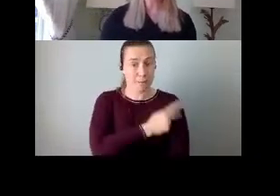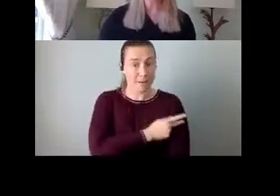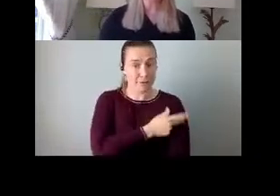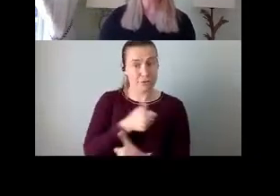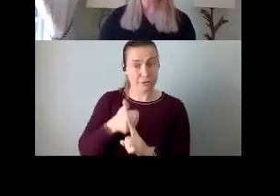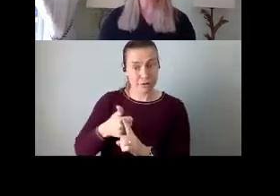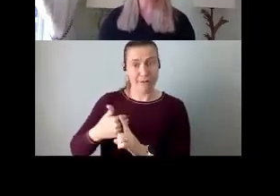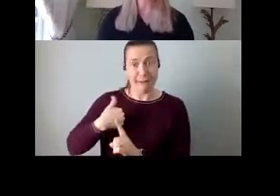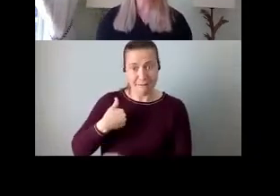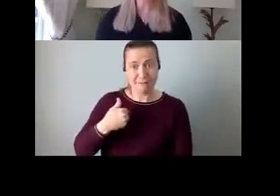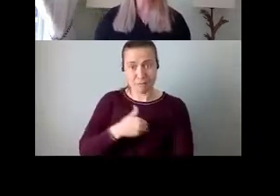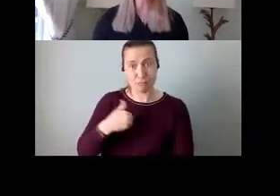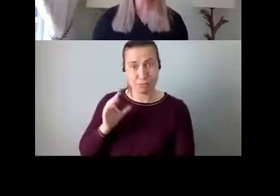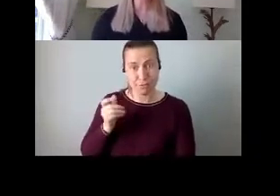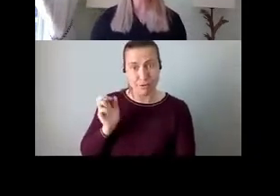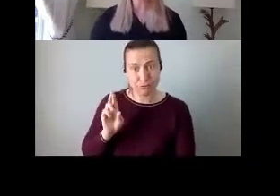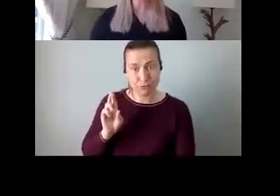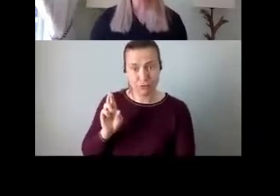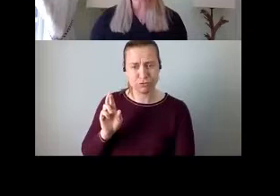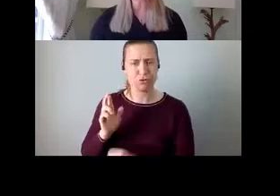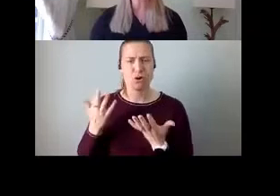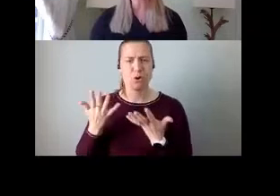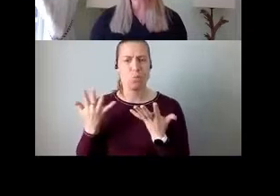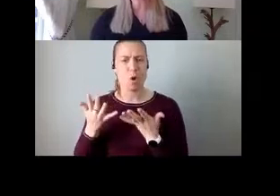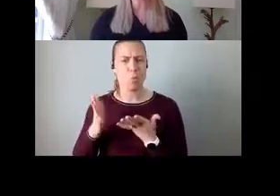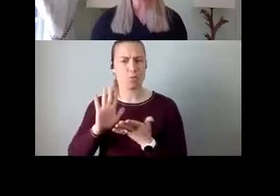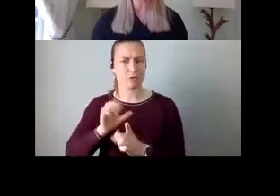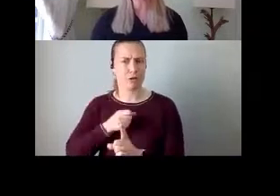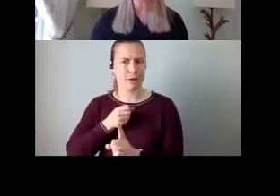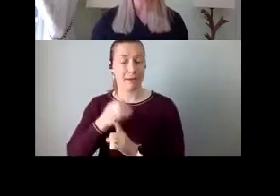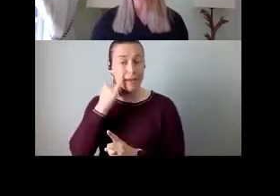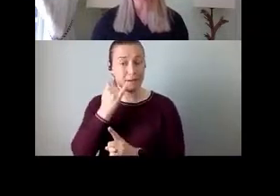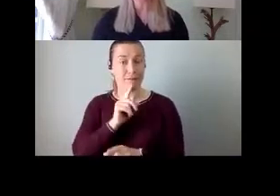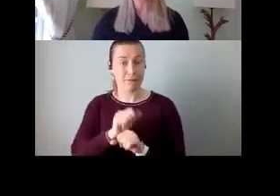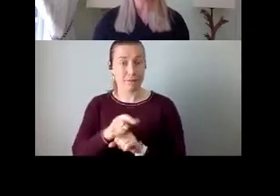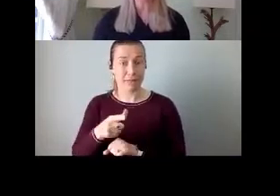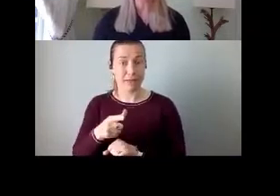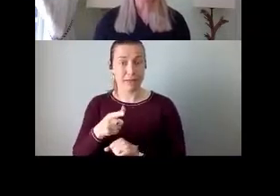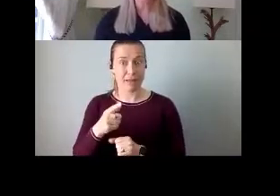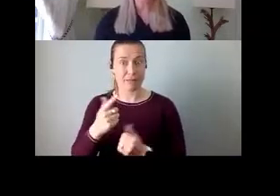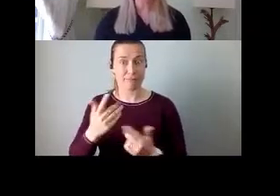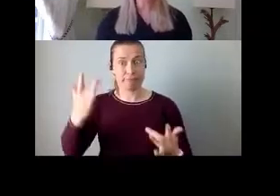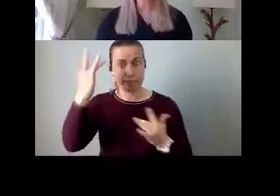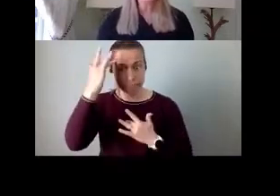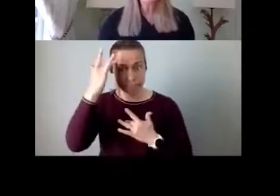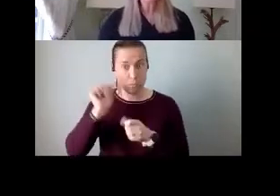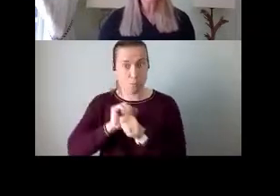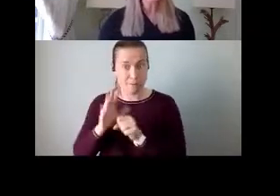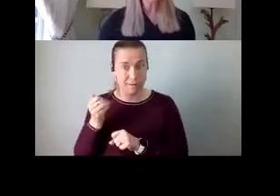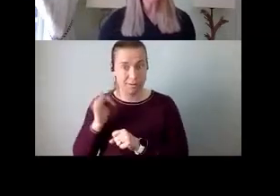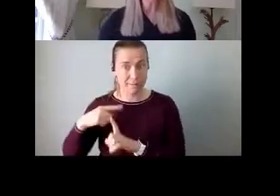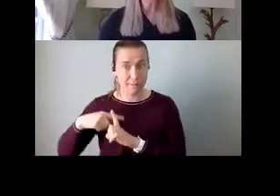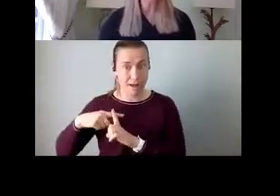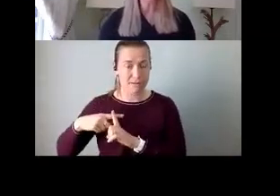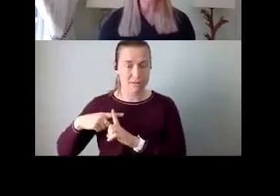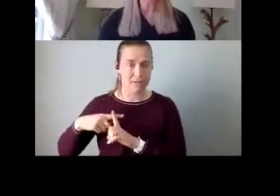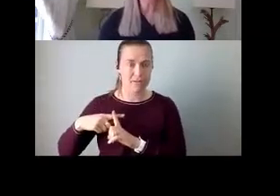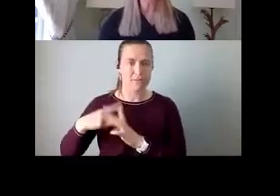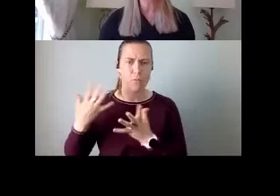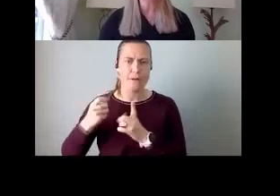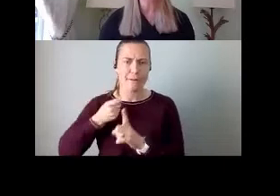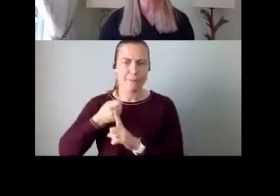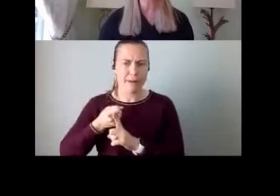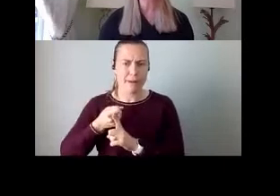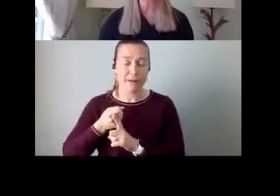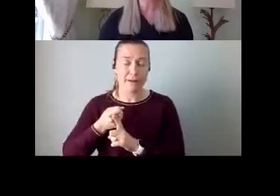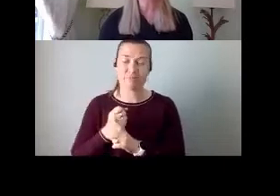do have breast cancer, what was the impact if they actually got a COVID-19 infection? And there's actually not a lot of data out there